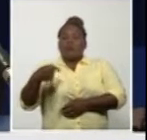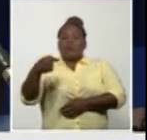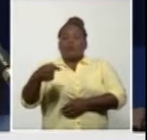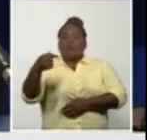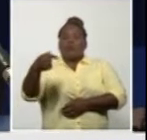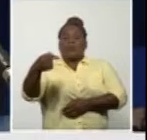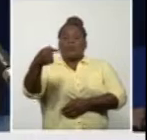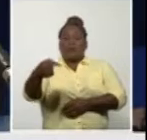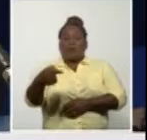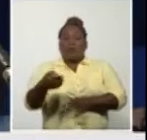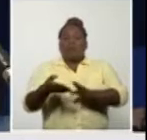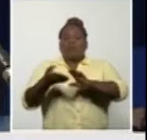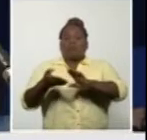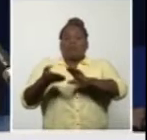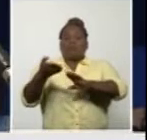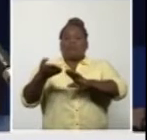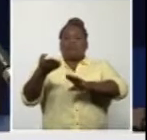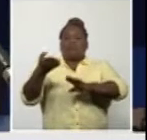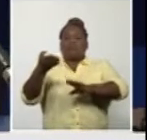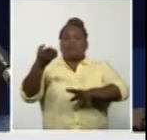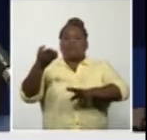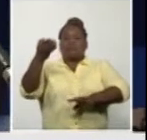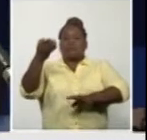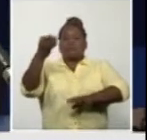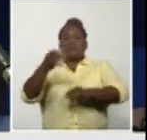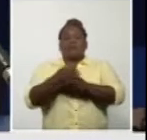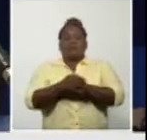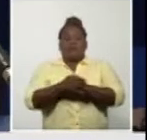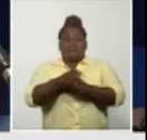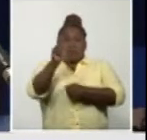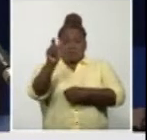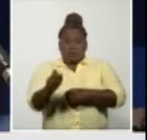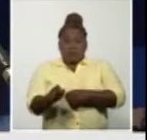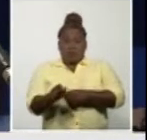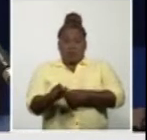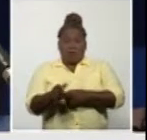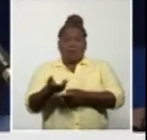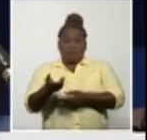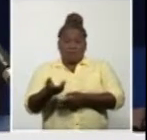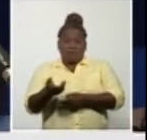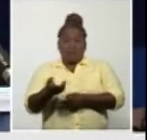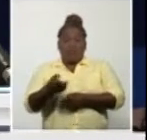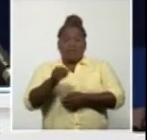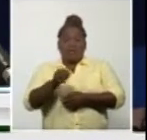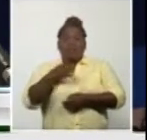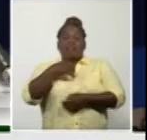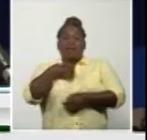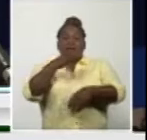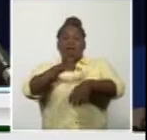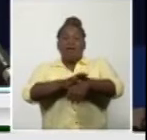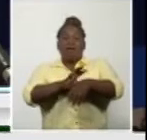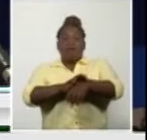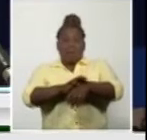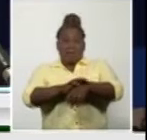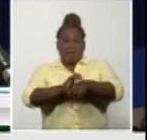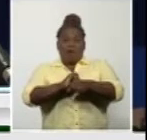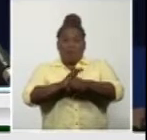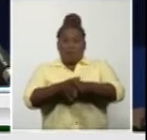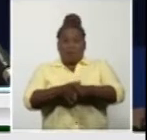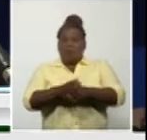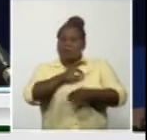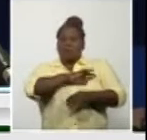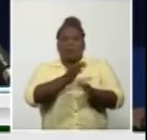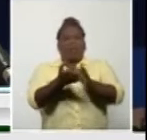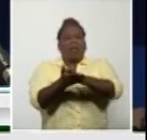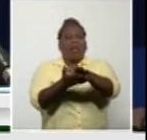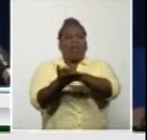72.7%. This is a figure that increases, that is increasing the number of